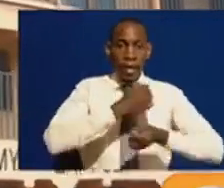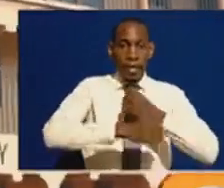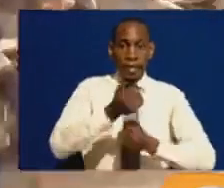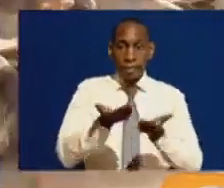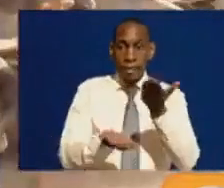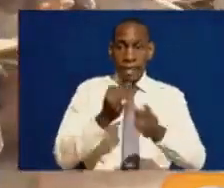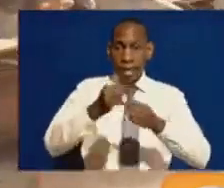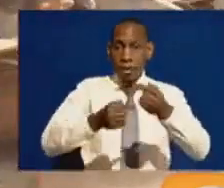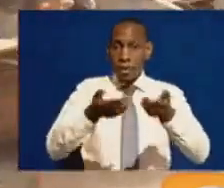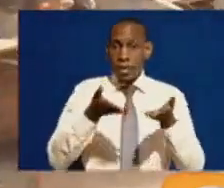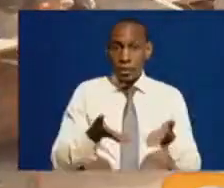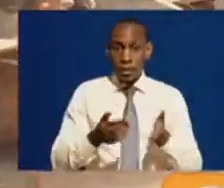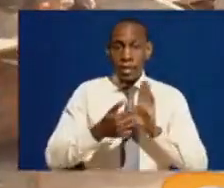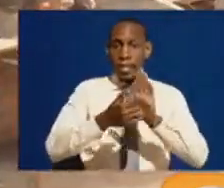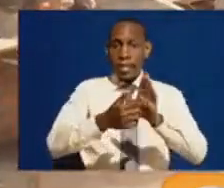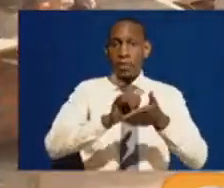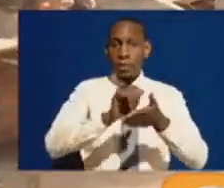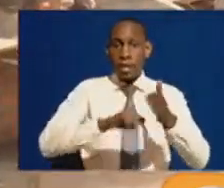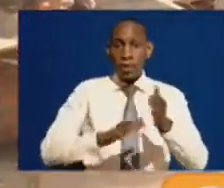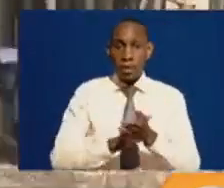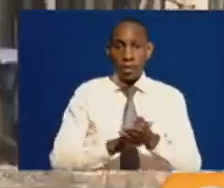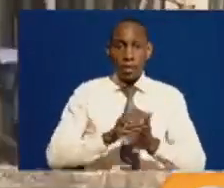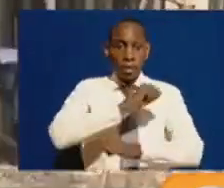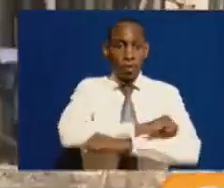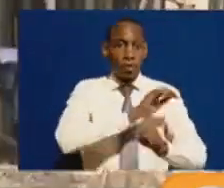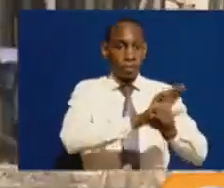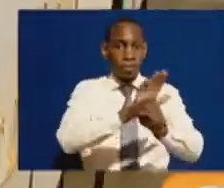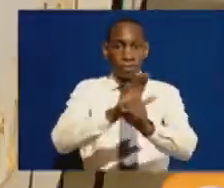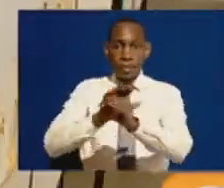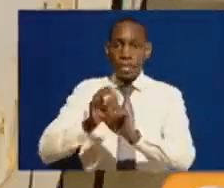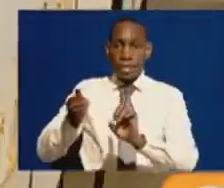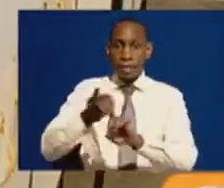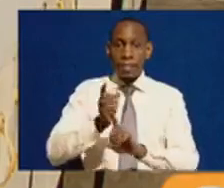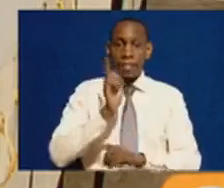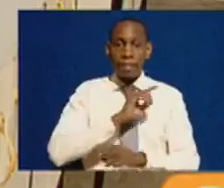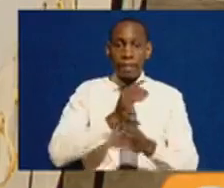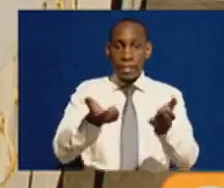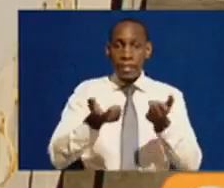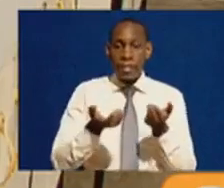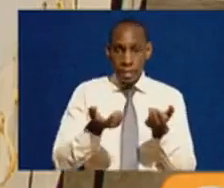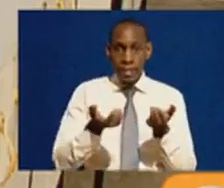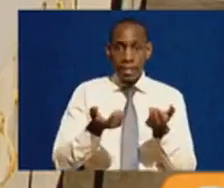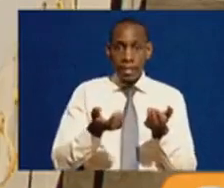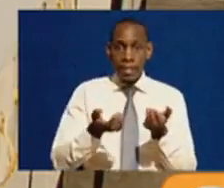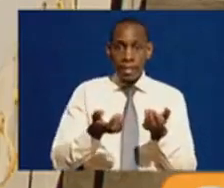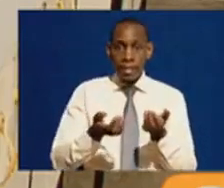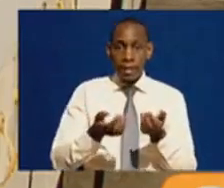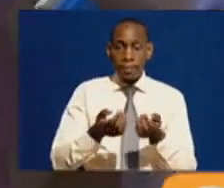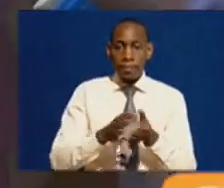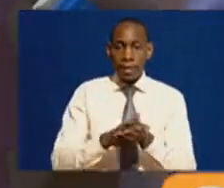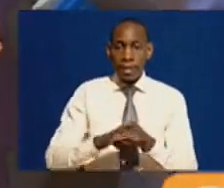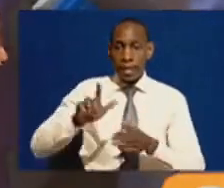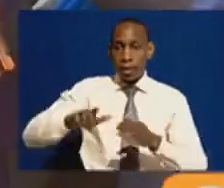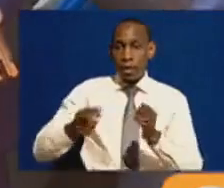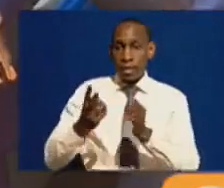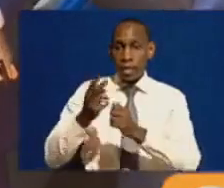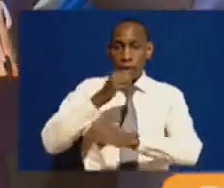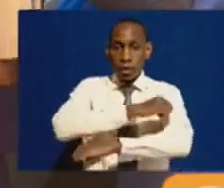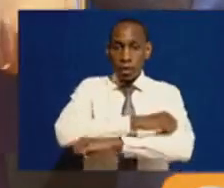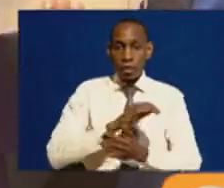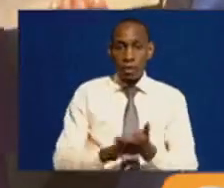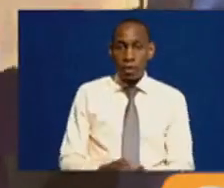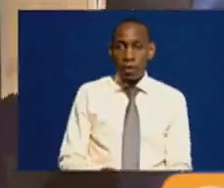linaloendelea limeonyesha kuwa idadi nyingi ya shule zimeafikia mahitaji ya kuwa na sekondari msingi. We have about